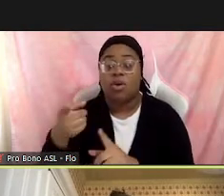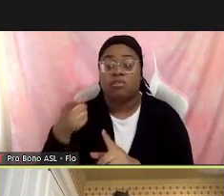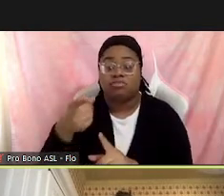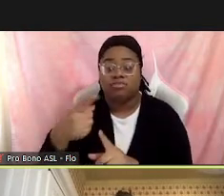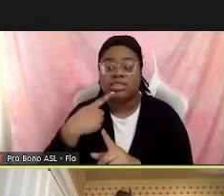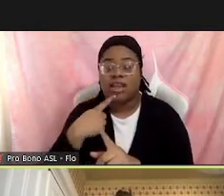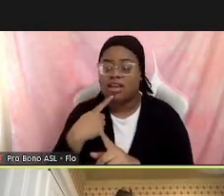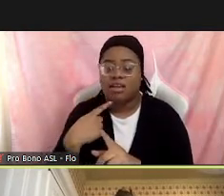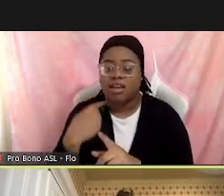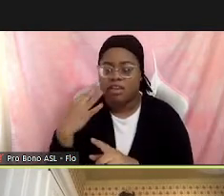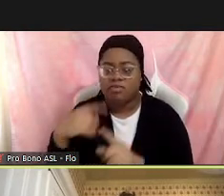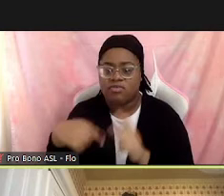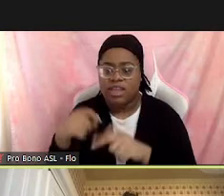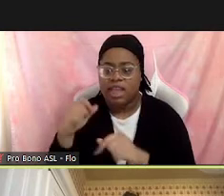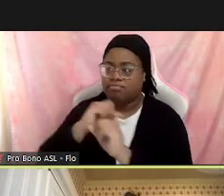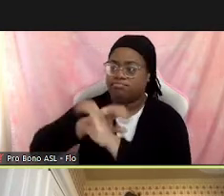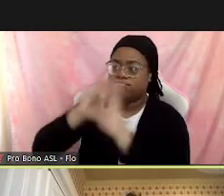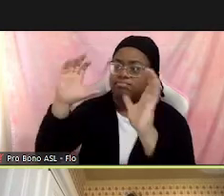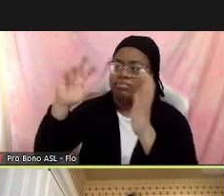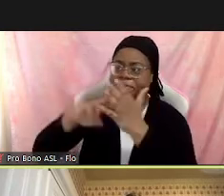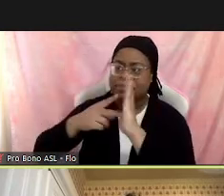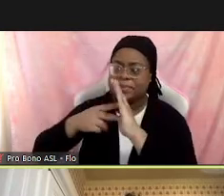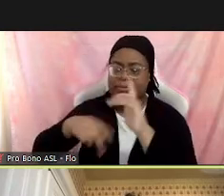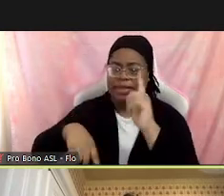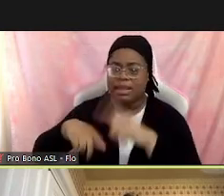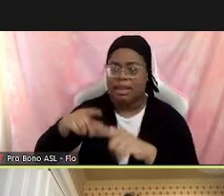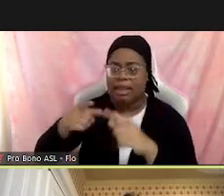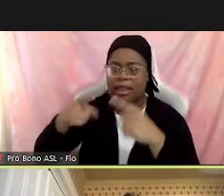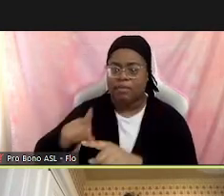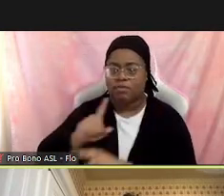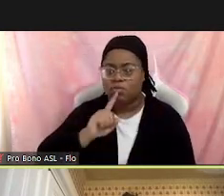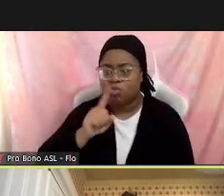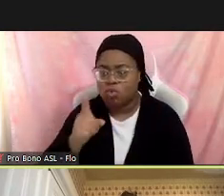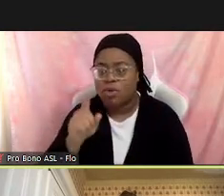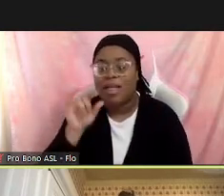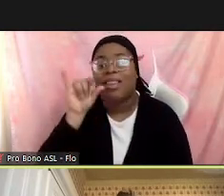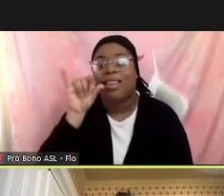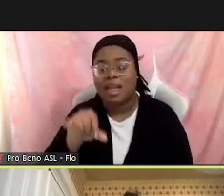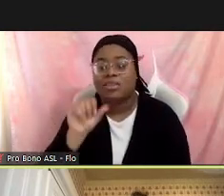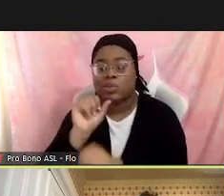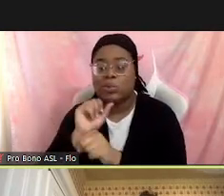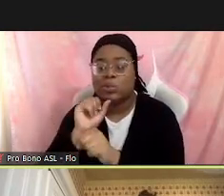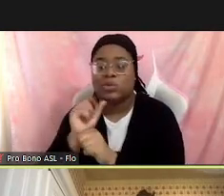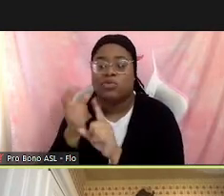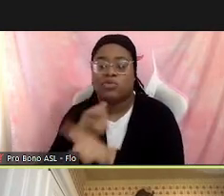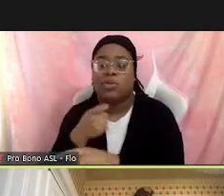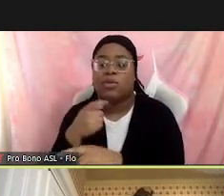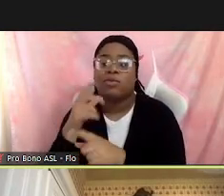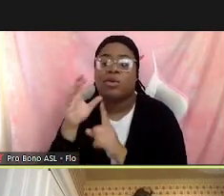can't make it real. And so this is the work of culture bearers, like our guests today.